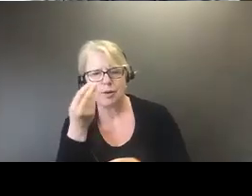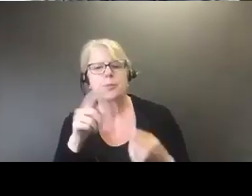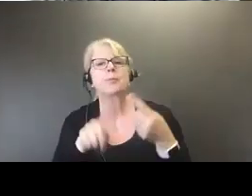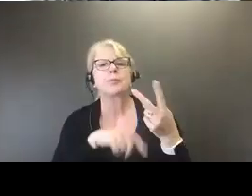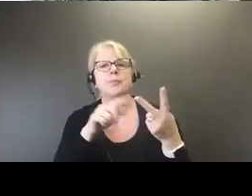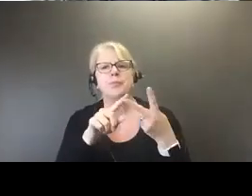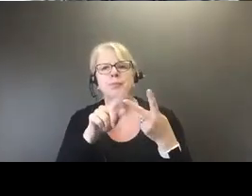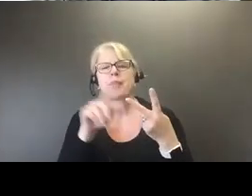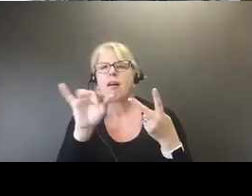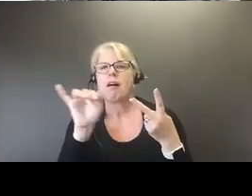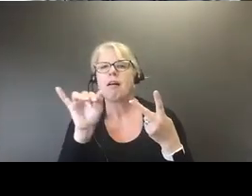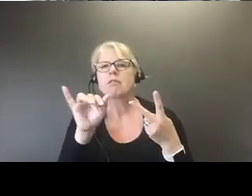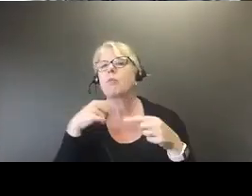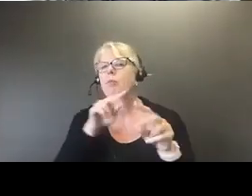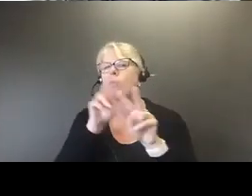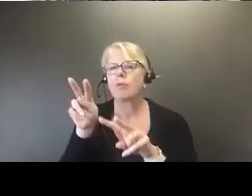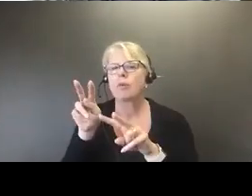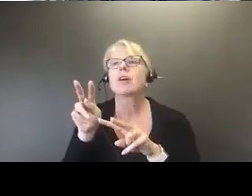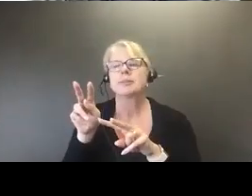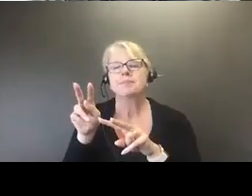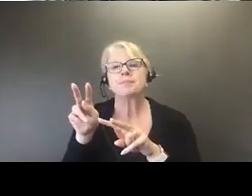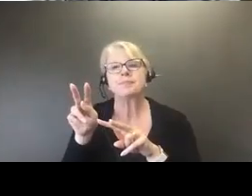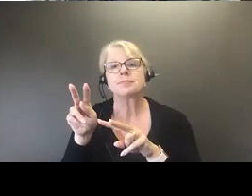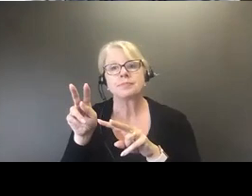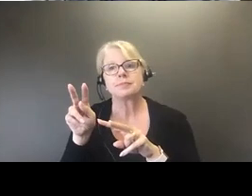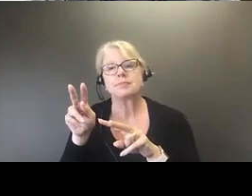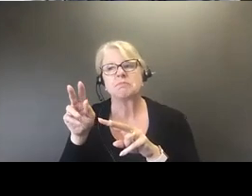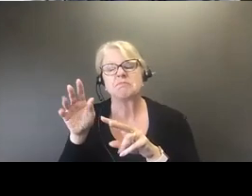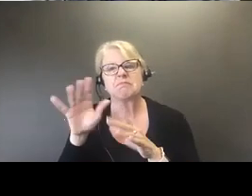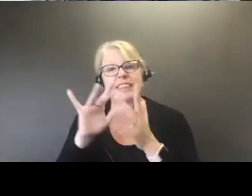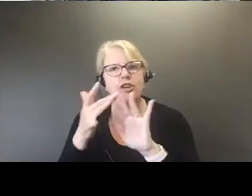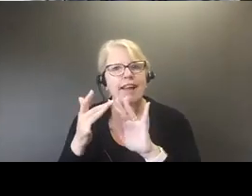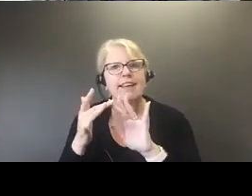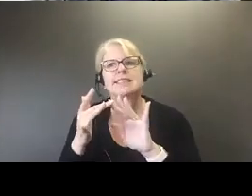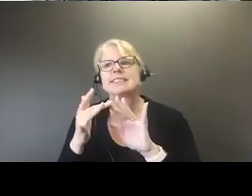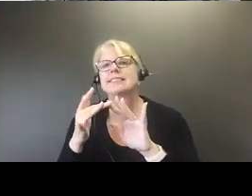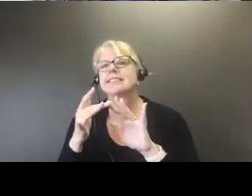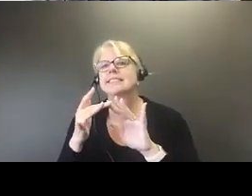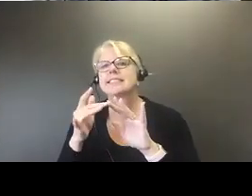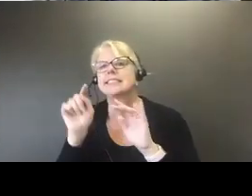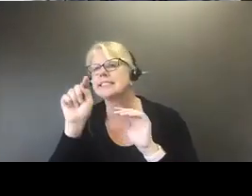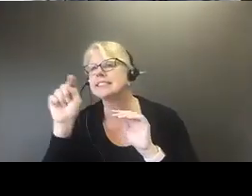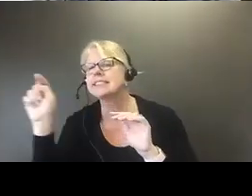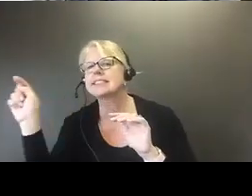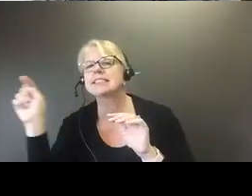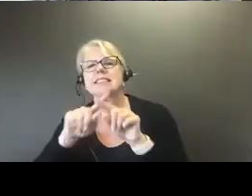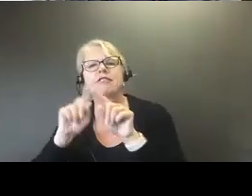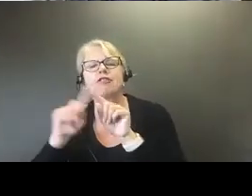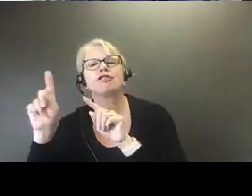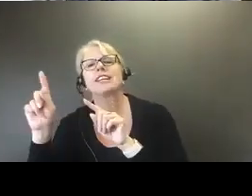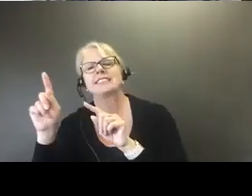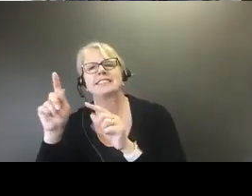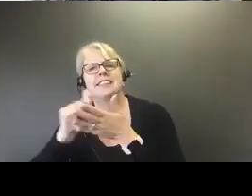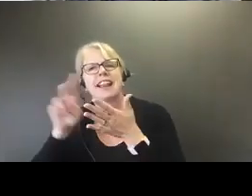started to look through the internet into a number of grey literature sources,